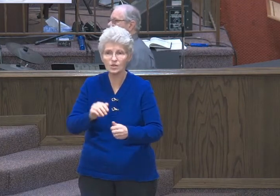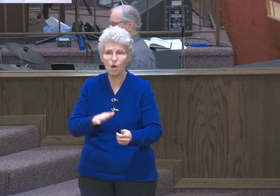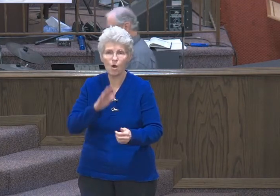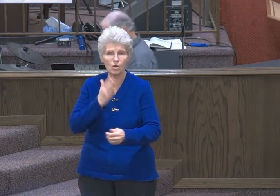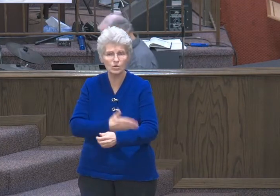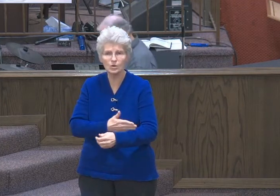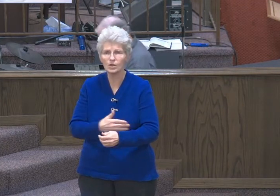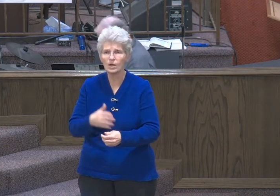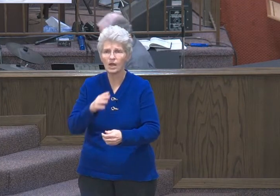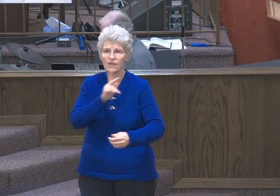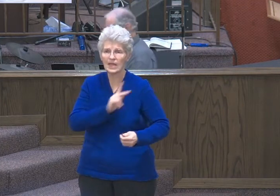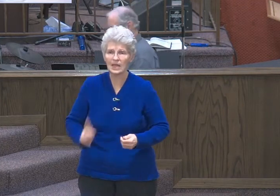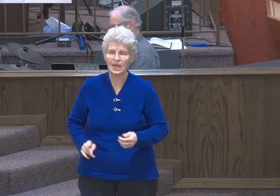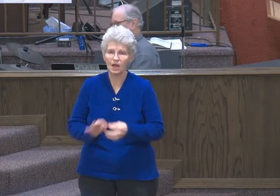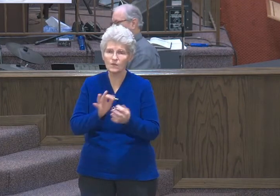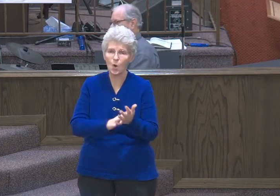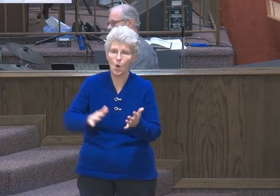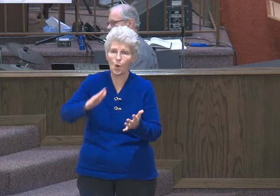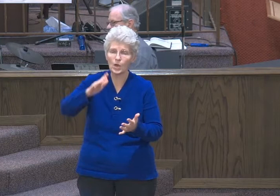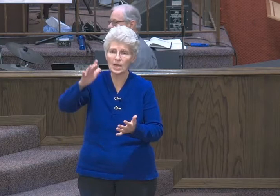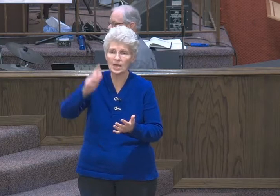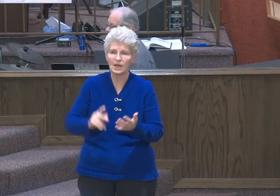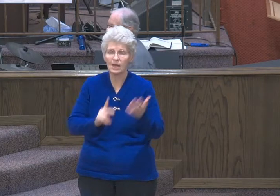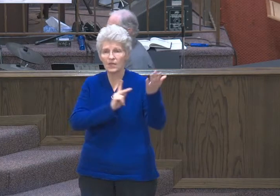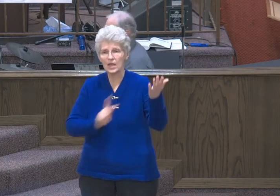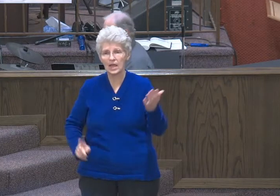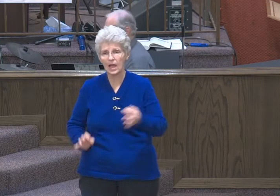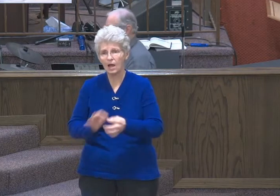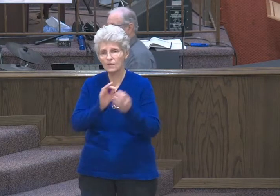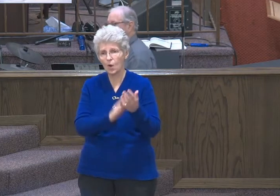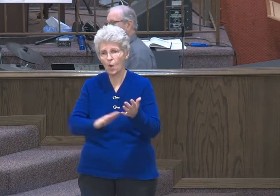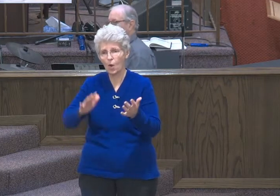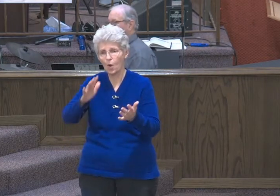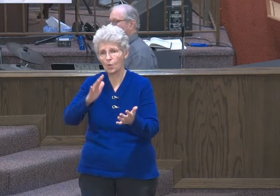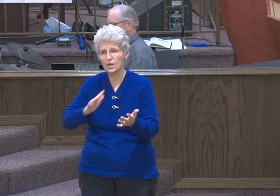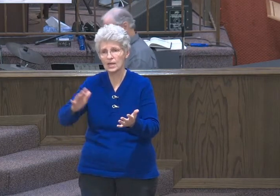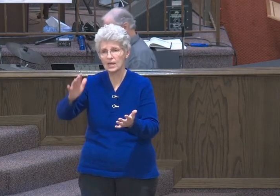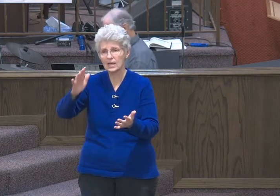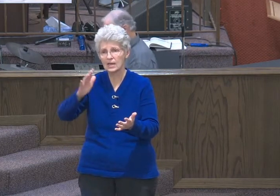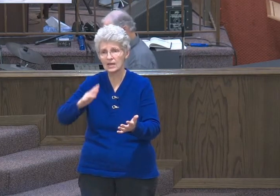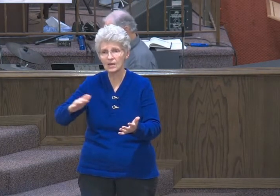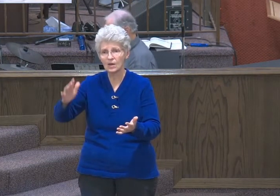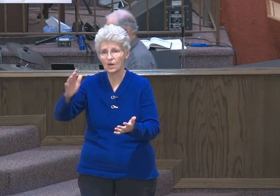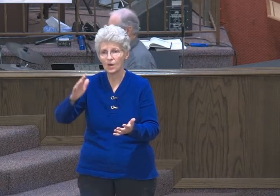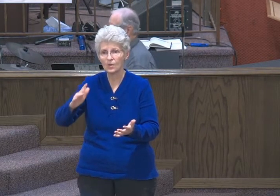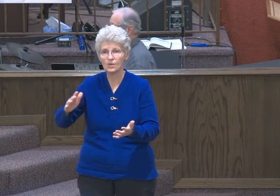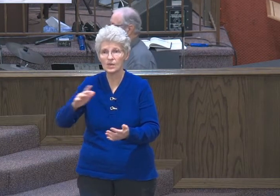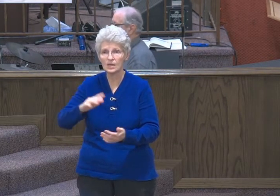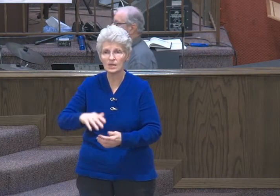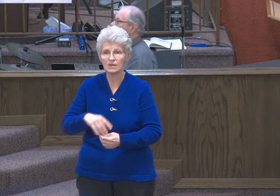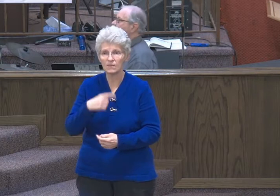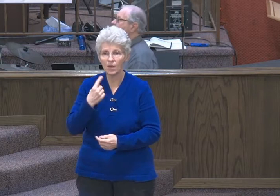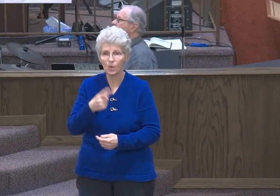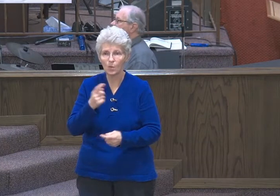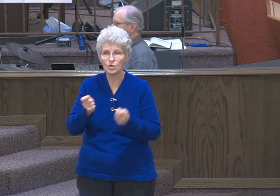or daughter? The King of Glory, the King of Glory, who rules the